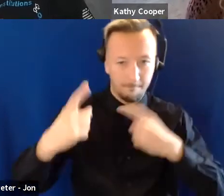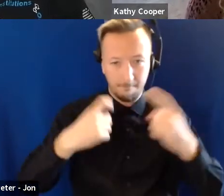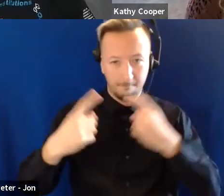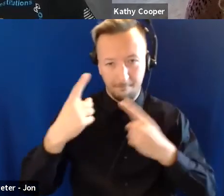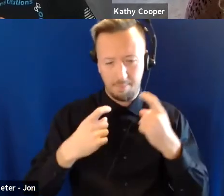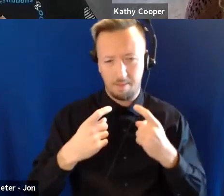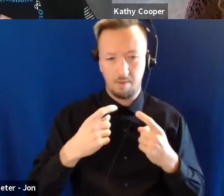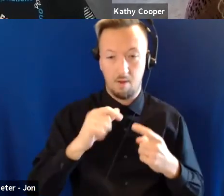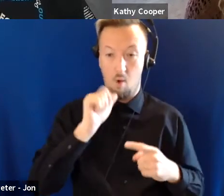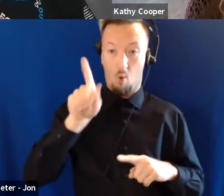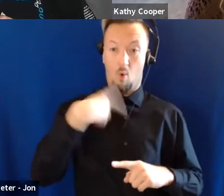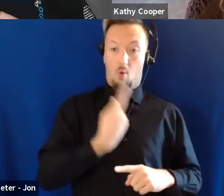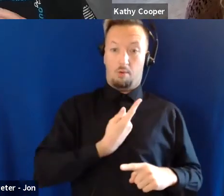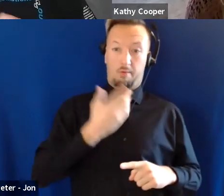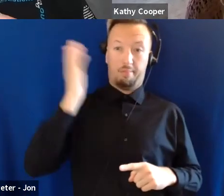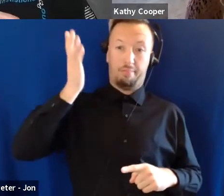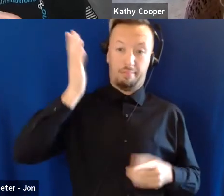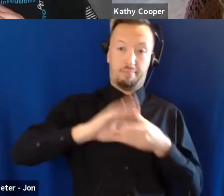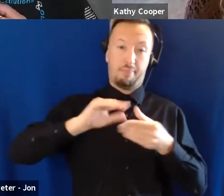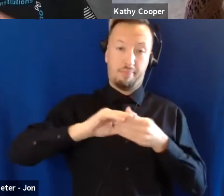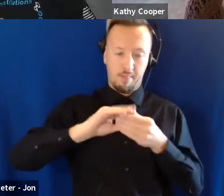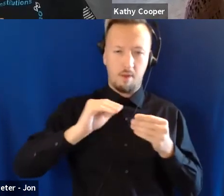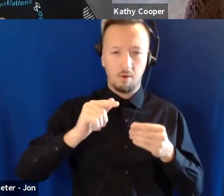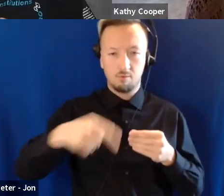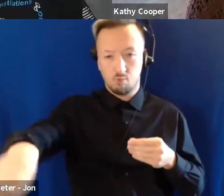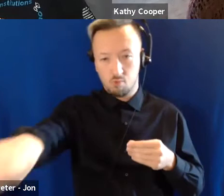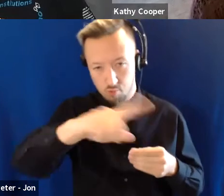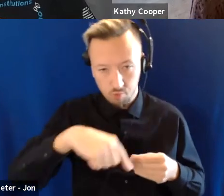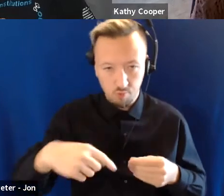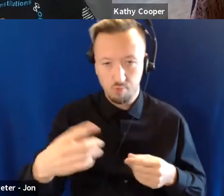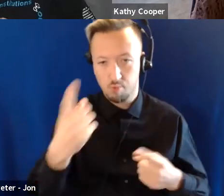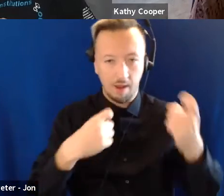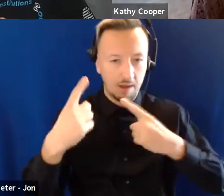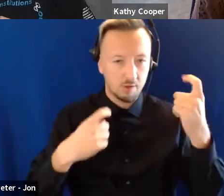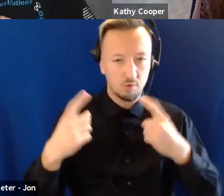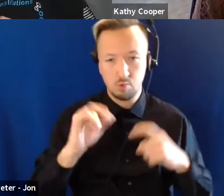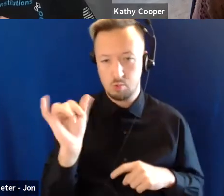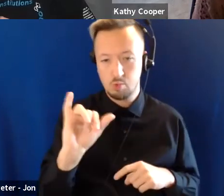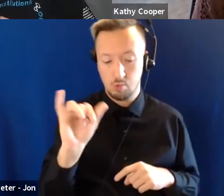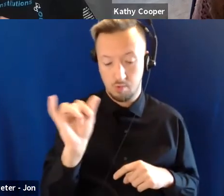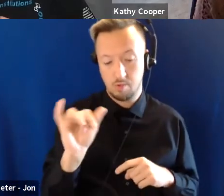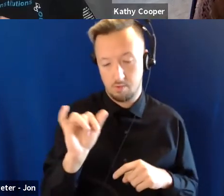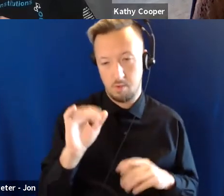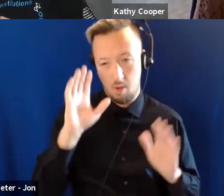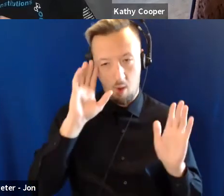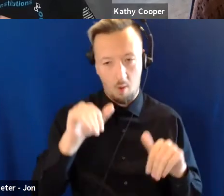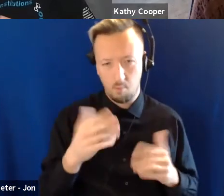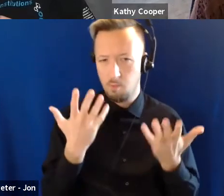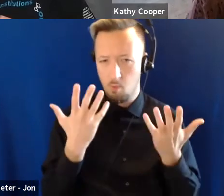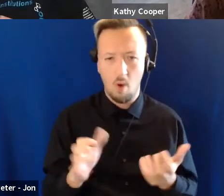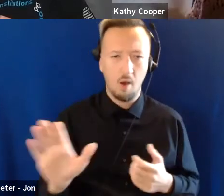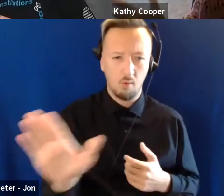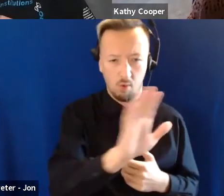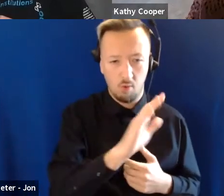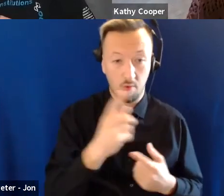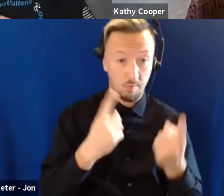us here talking at you the whole time. So we really do want questions. I'll